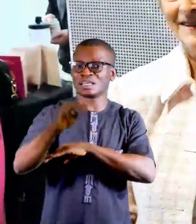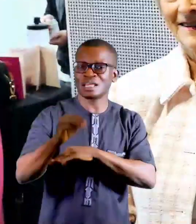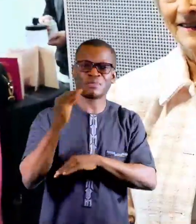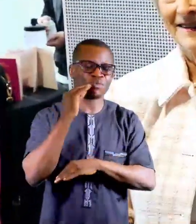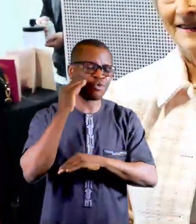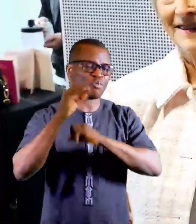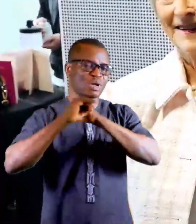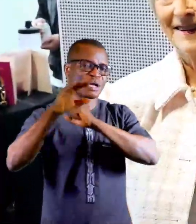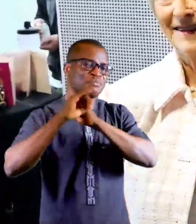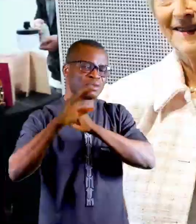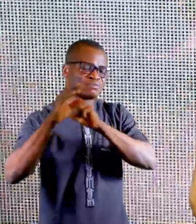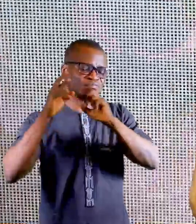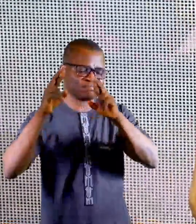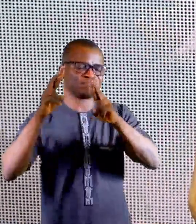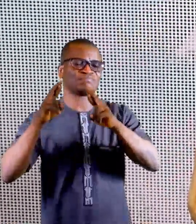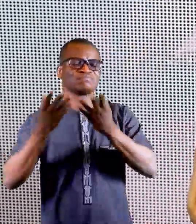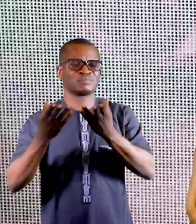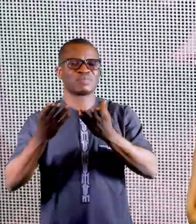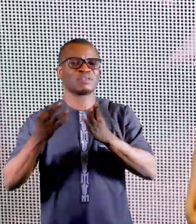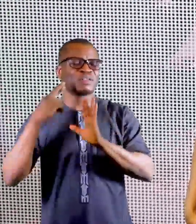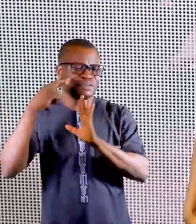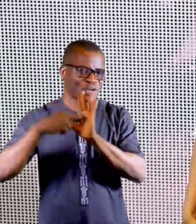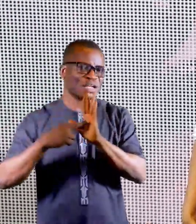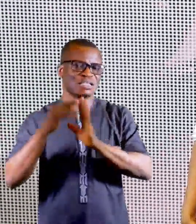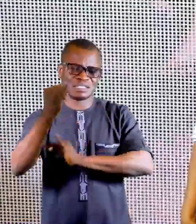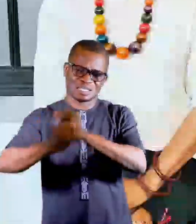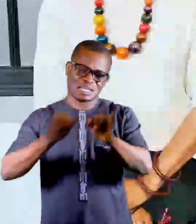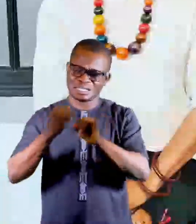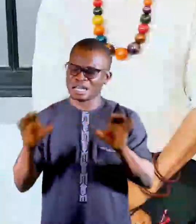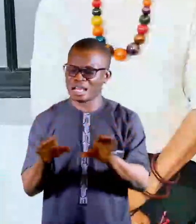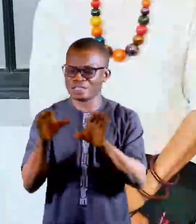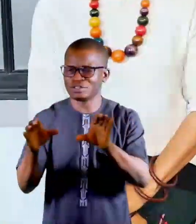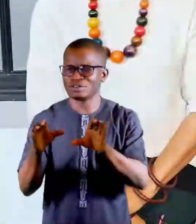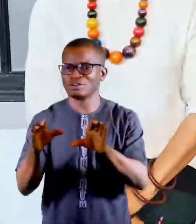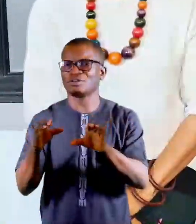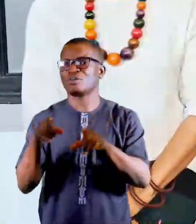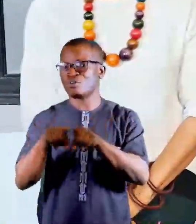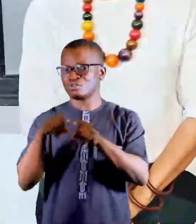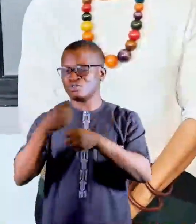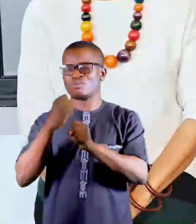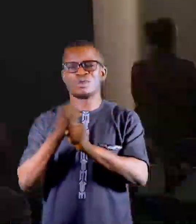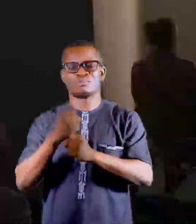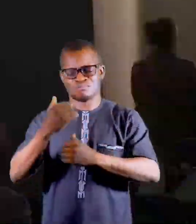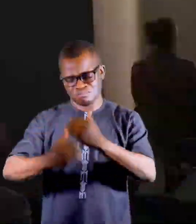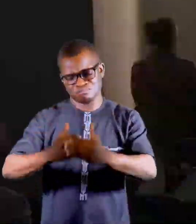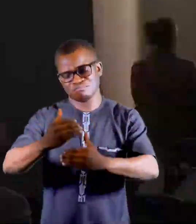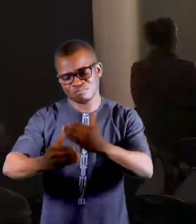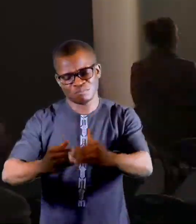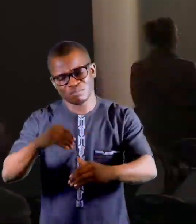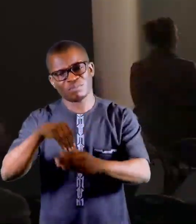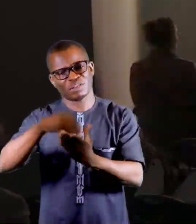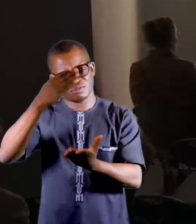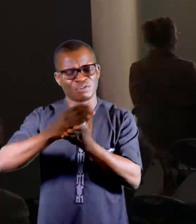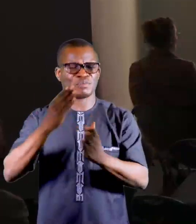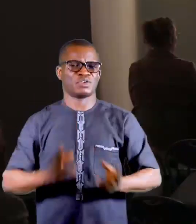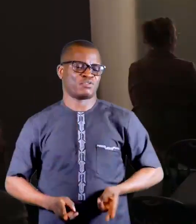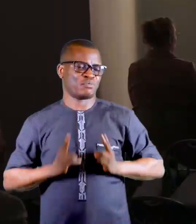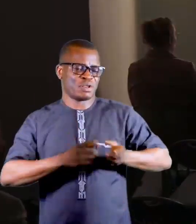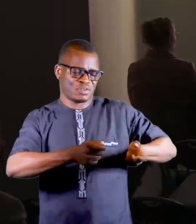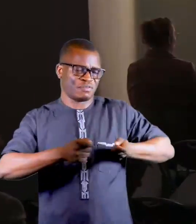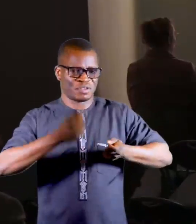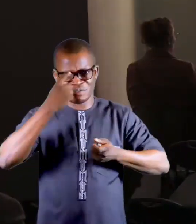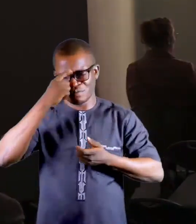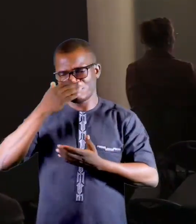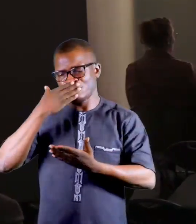The Send Them Home campaign hopes to raise global awareness, mobilize international action, and make concrete progress in stamping out